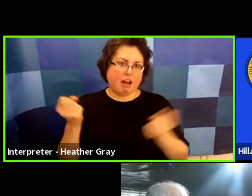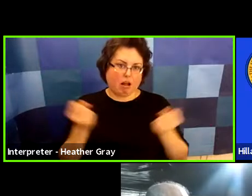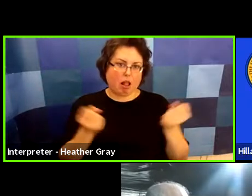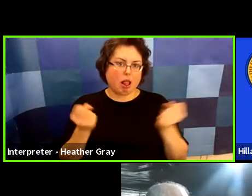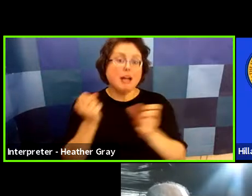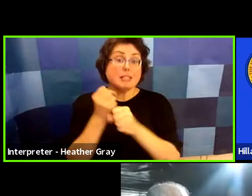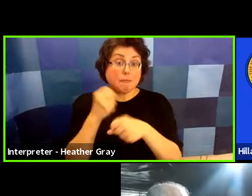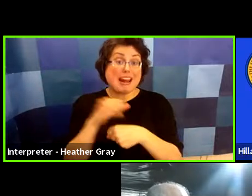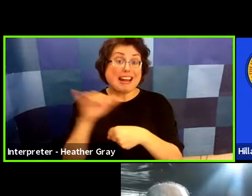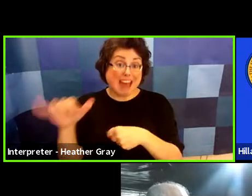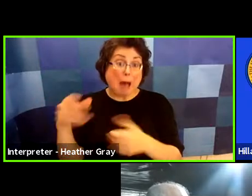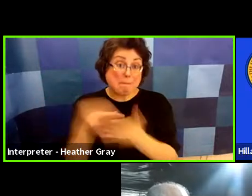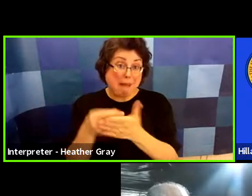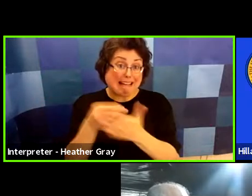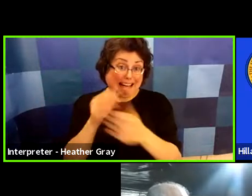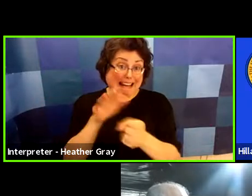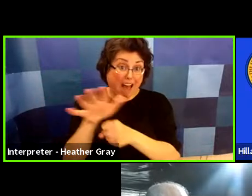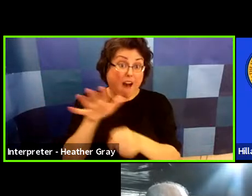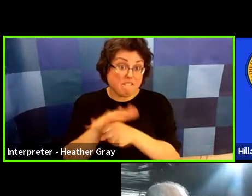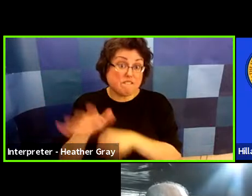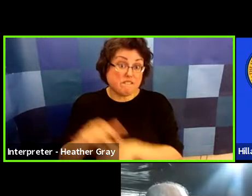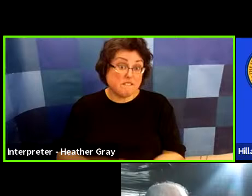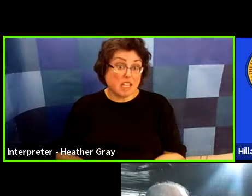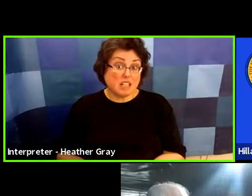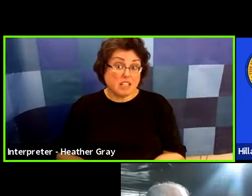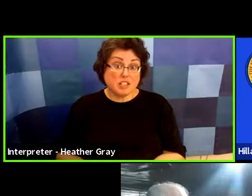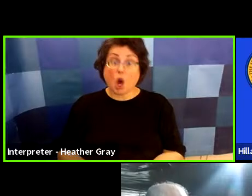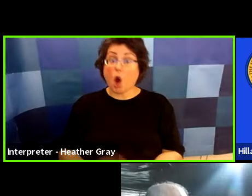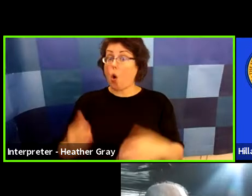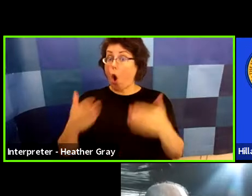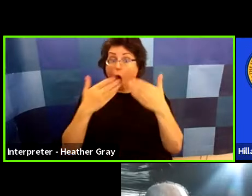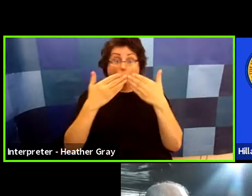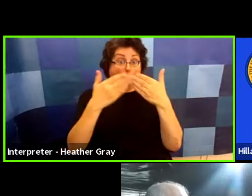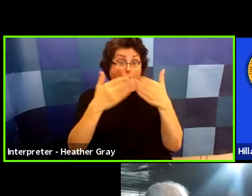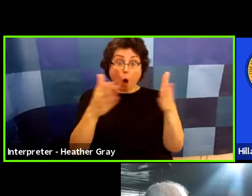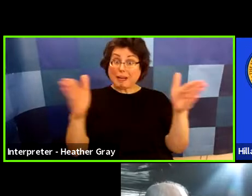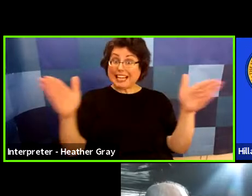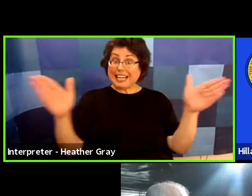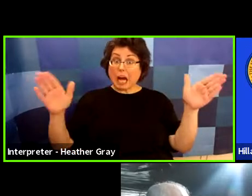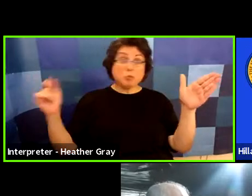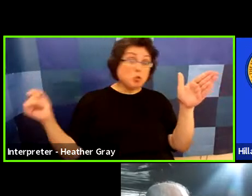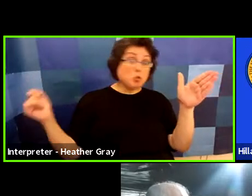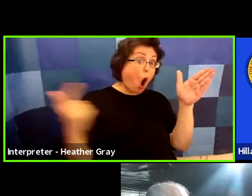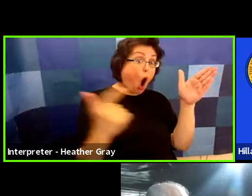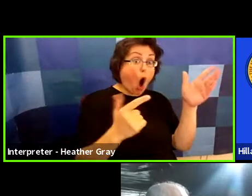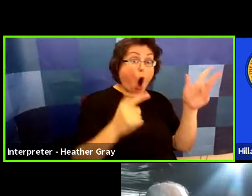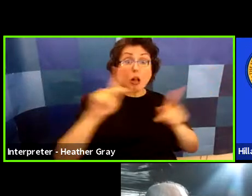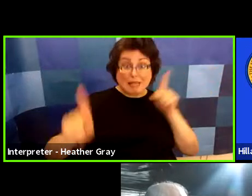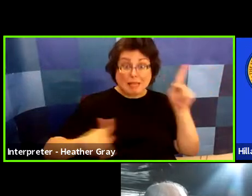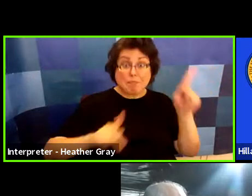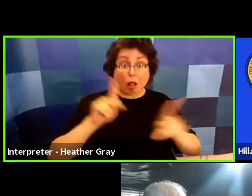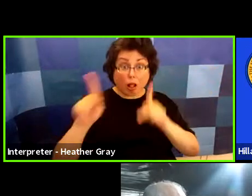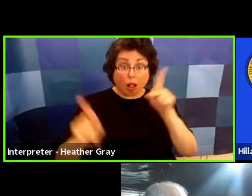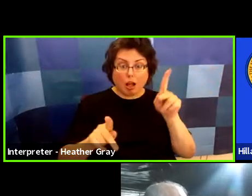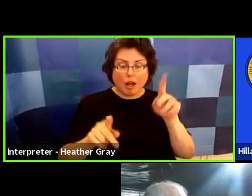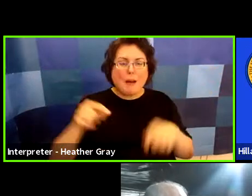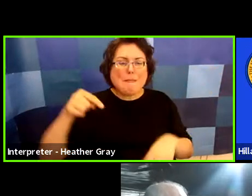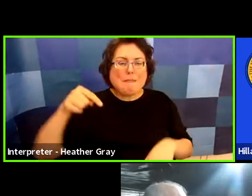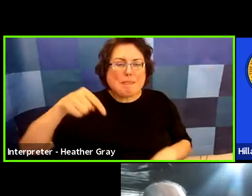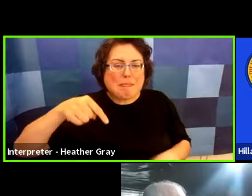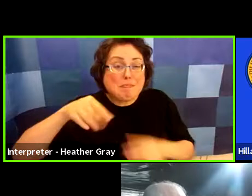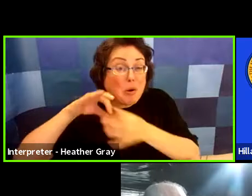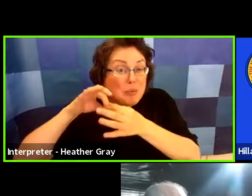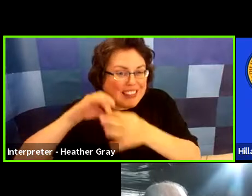economically feasible. So having it be for everybody who needs to make a work-related trip actually makes